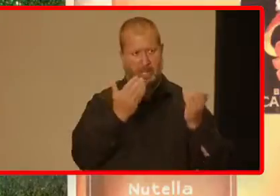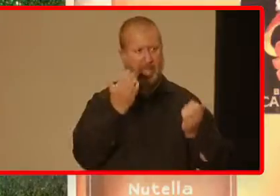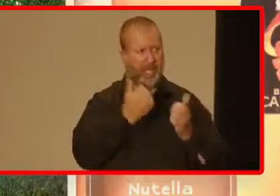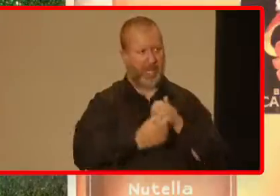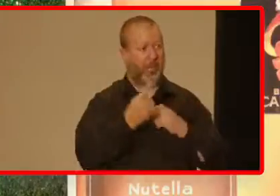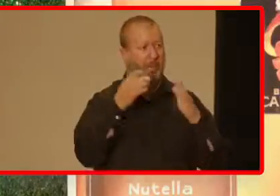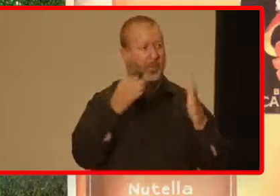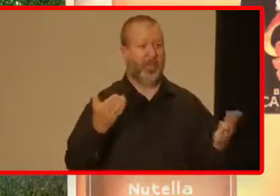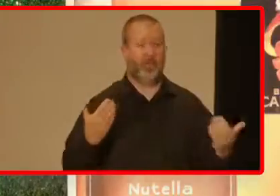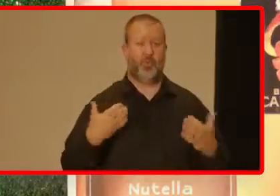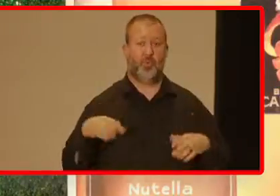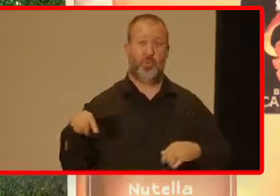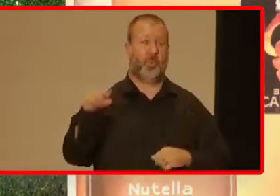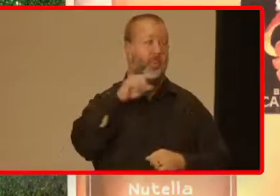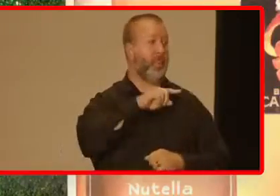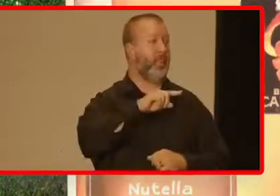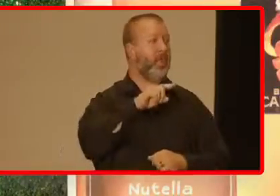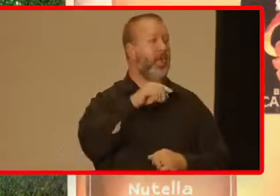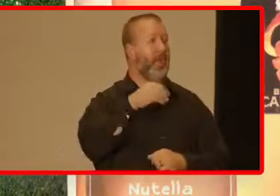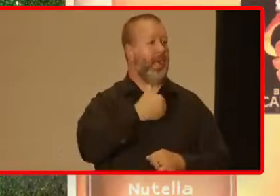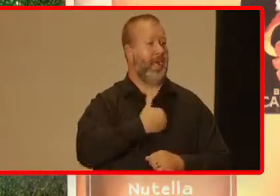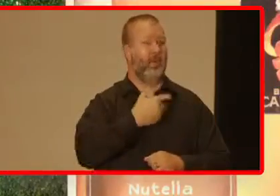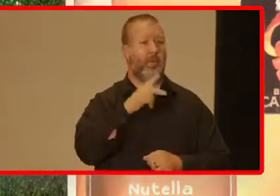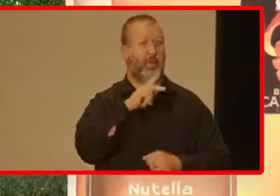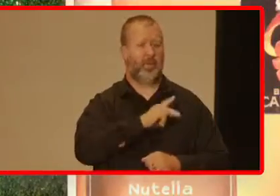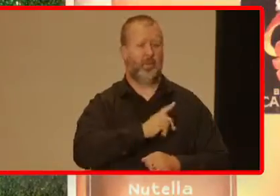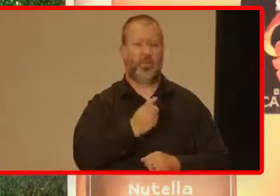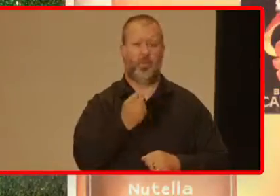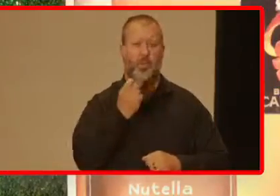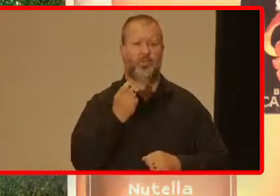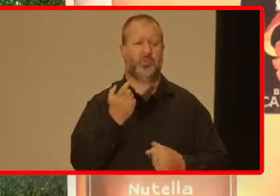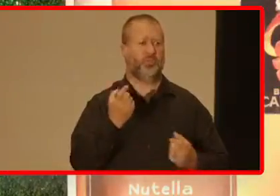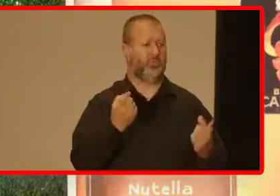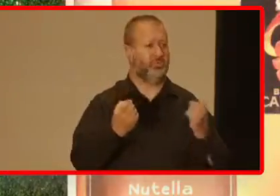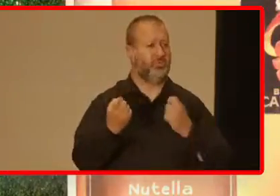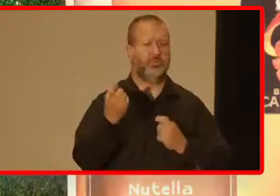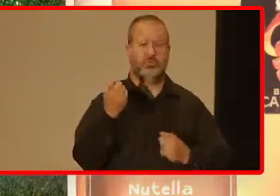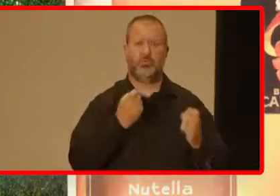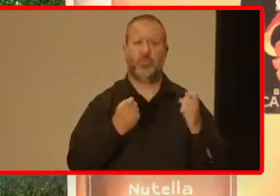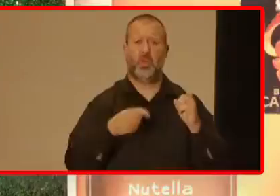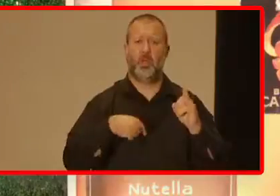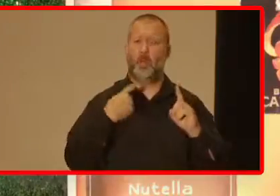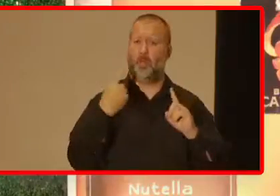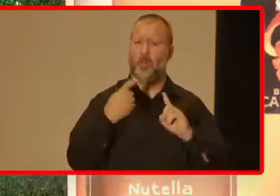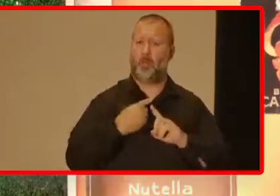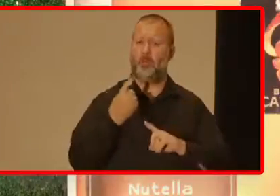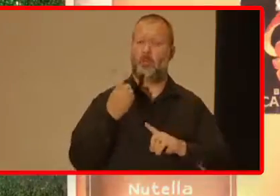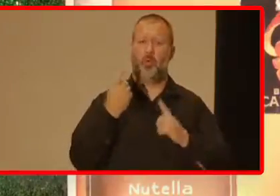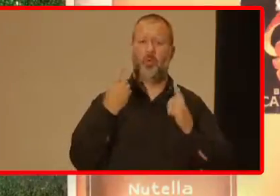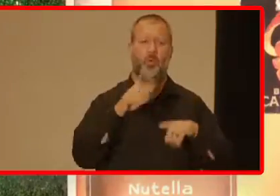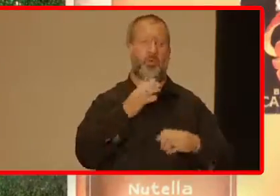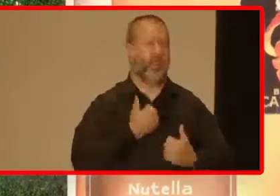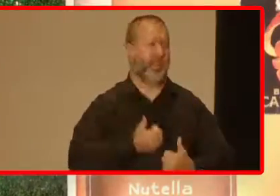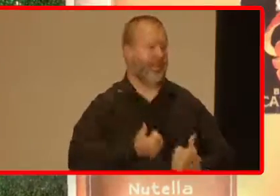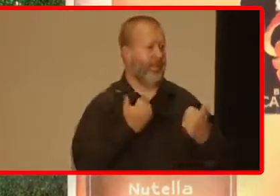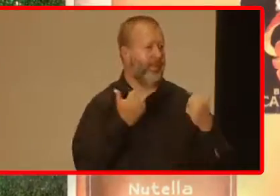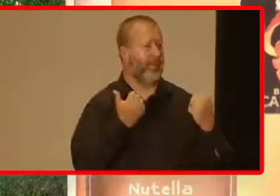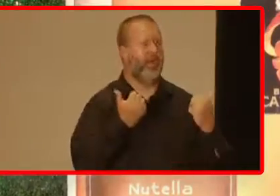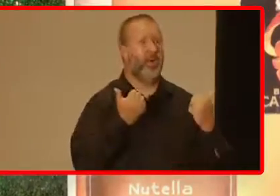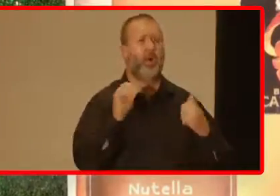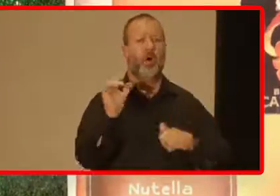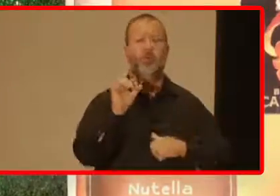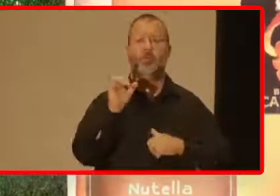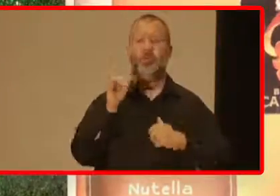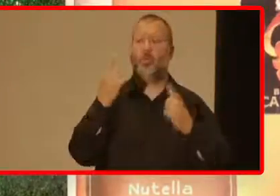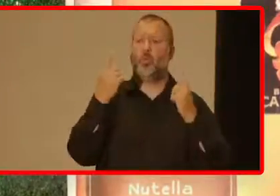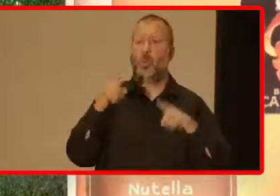single person in this room has a personal question, has a question not only about what's going on with your life, but what's going